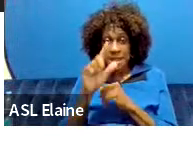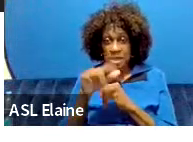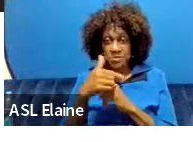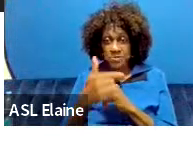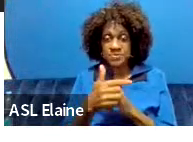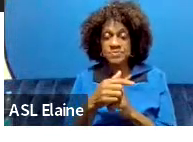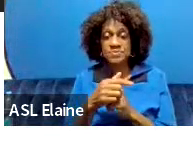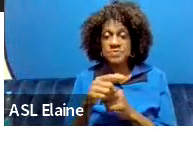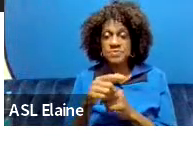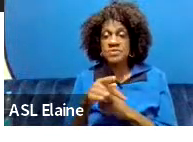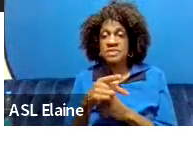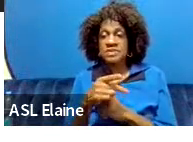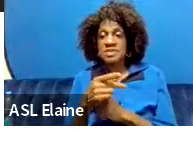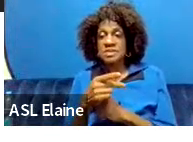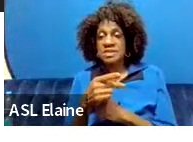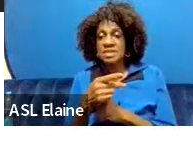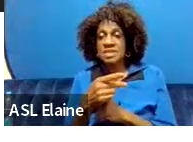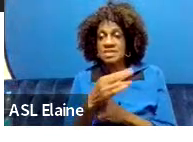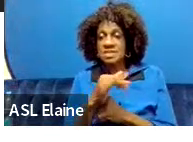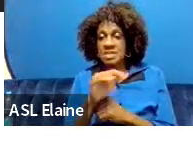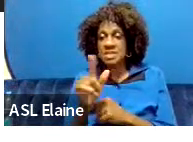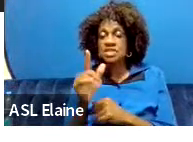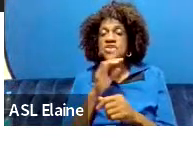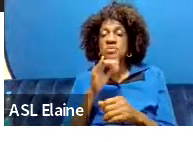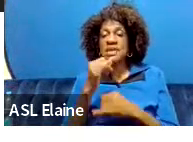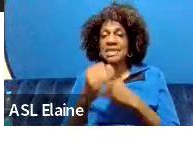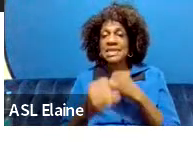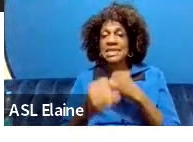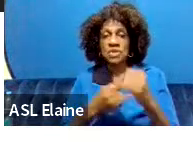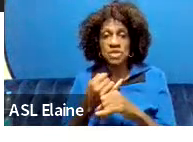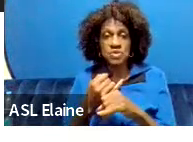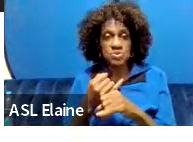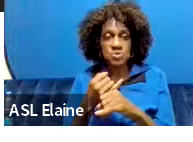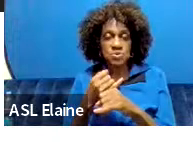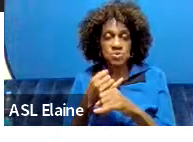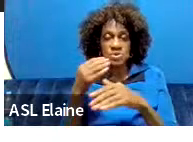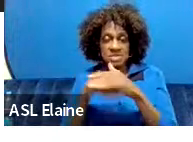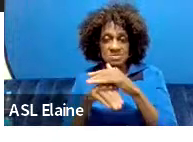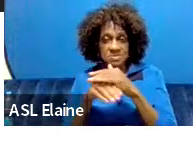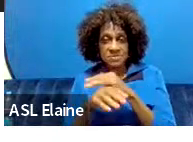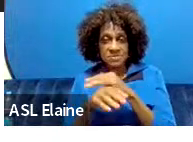to Phil to talk about international symbols of accessibility.